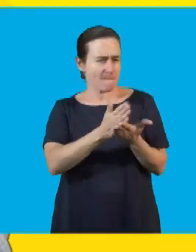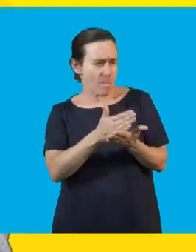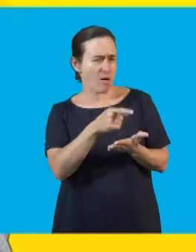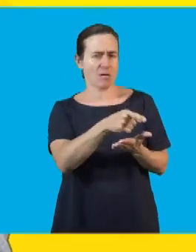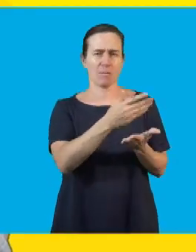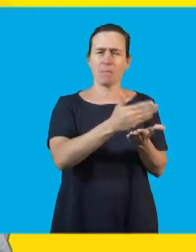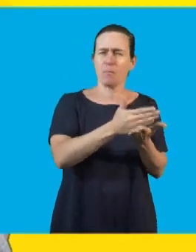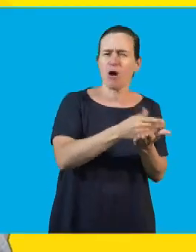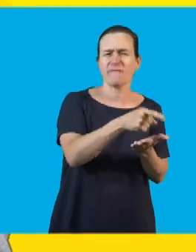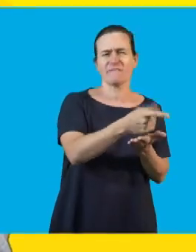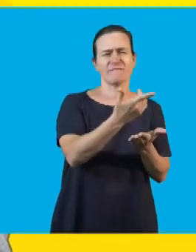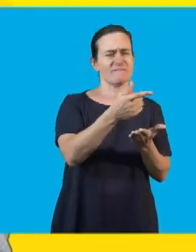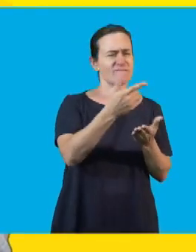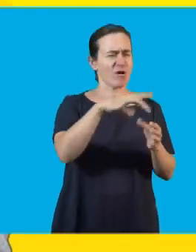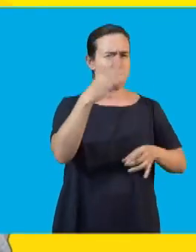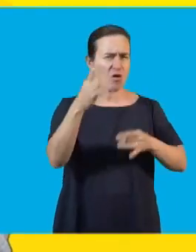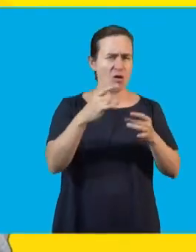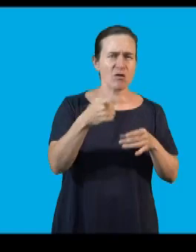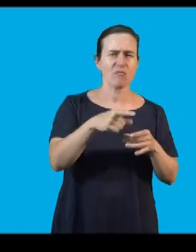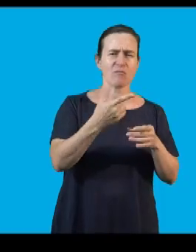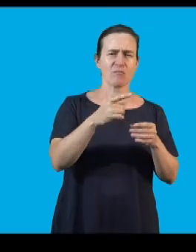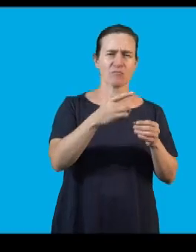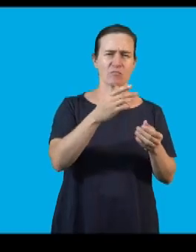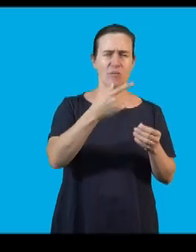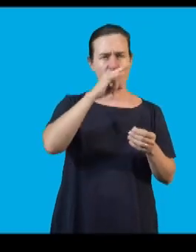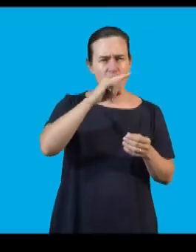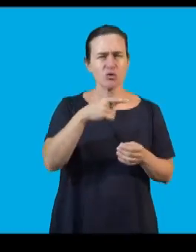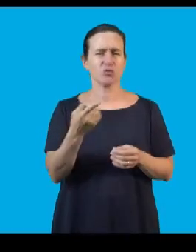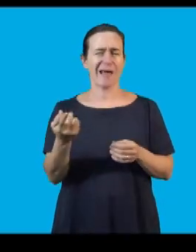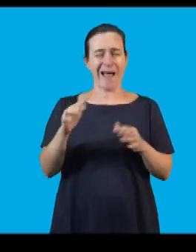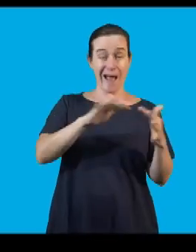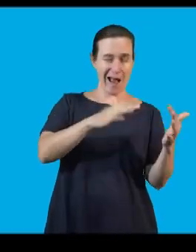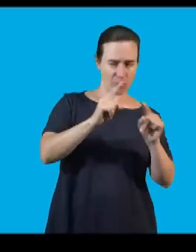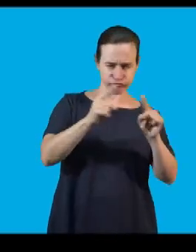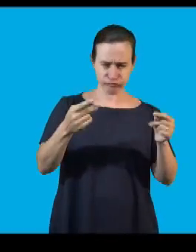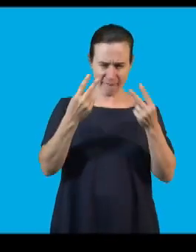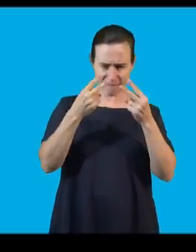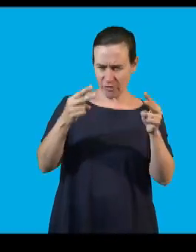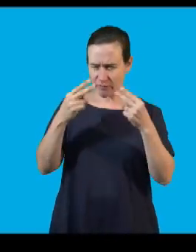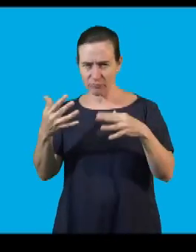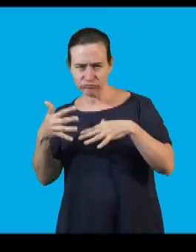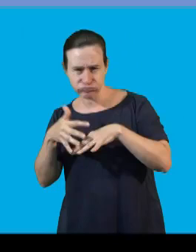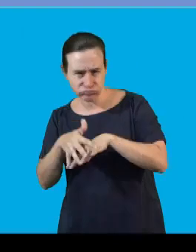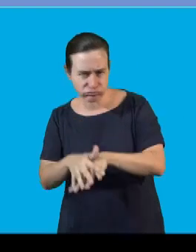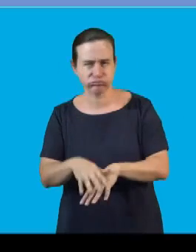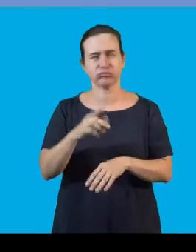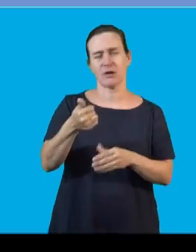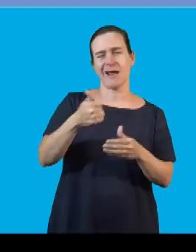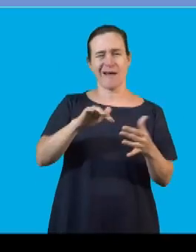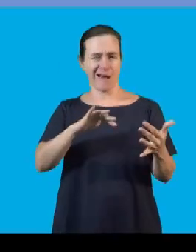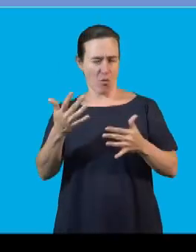the integration of visual elements, as well as cartoon analysis. And remember how we went through the